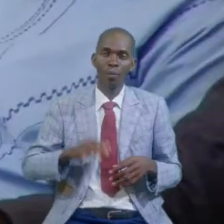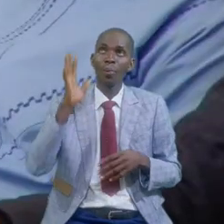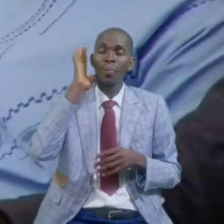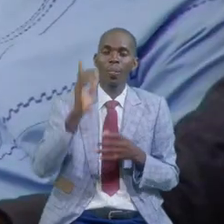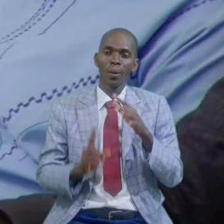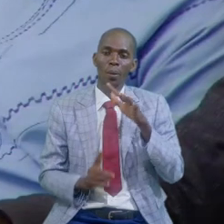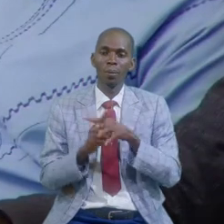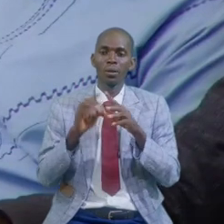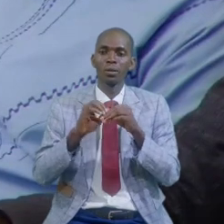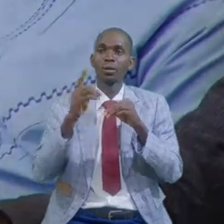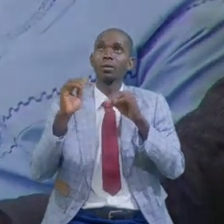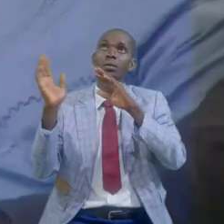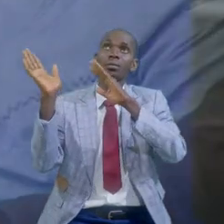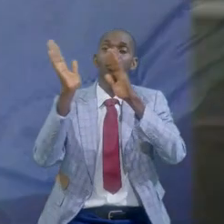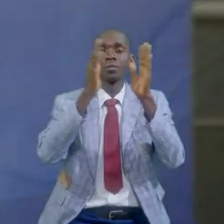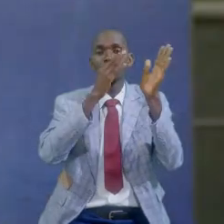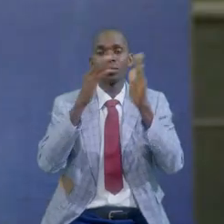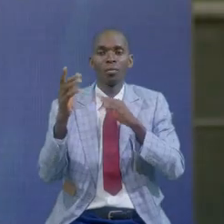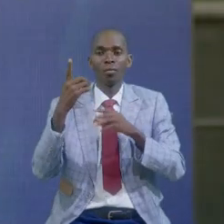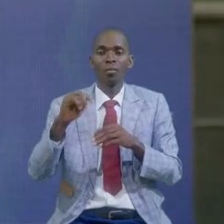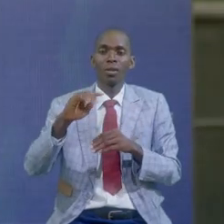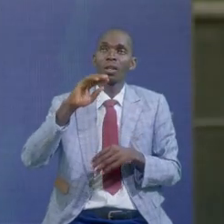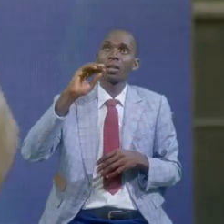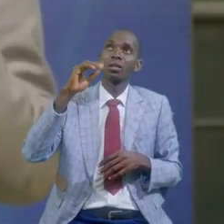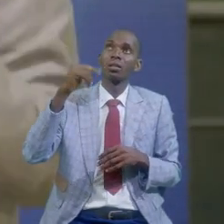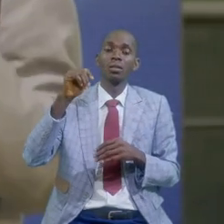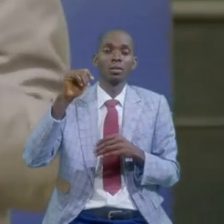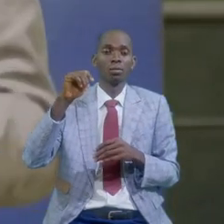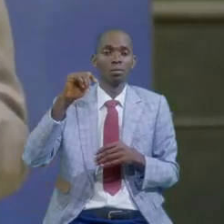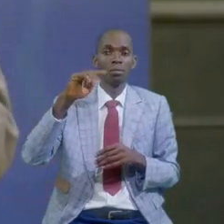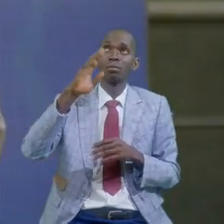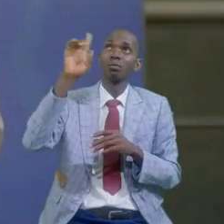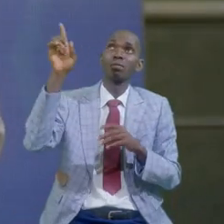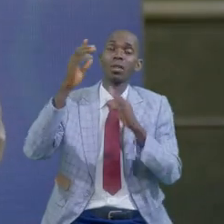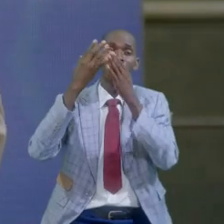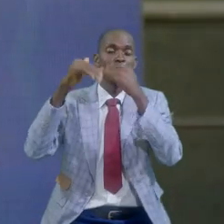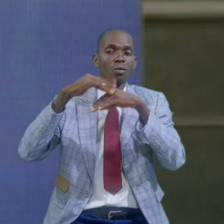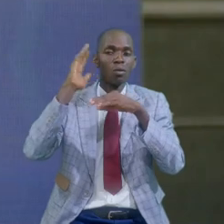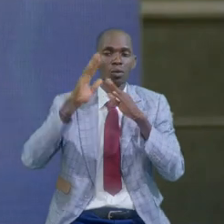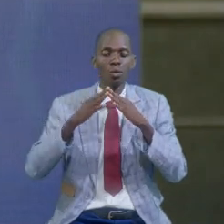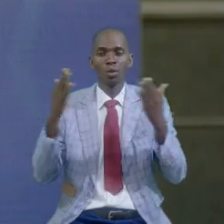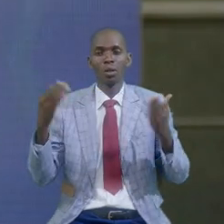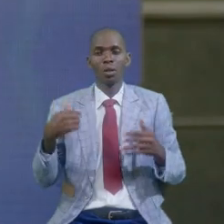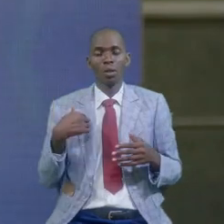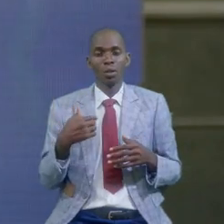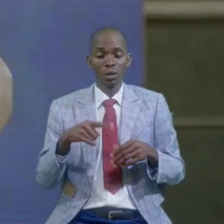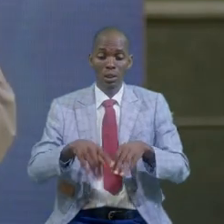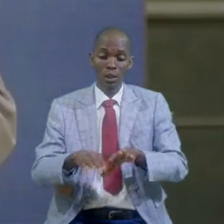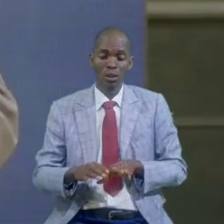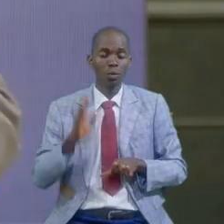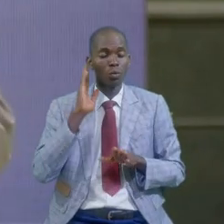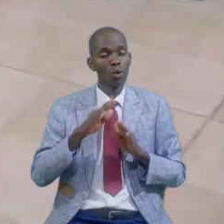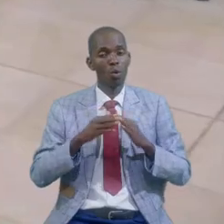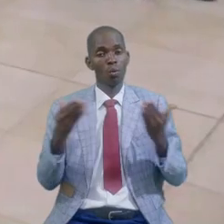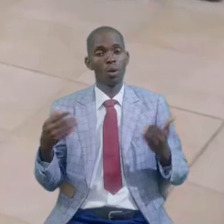will appear in the sky. The graves will open. and we who are alive will be caught up together with